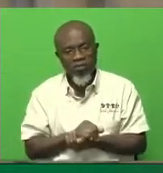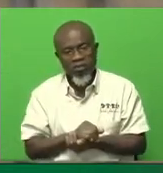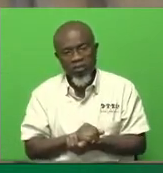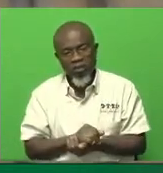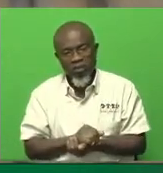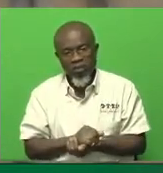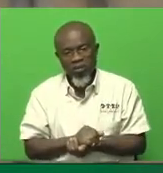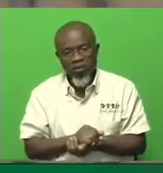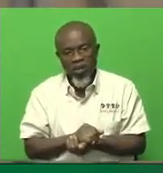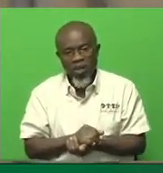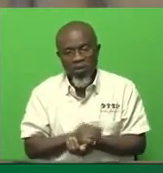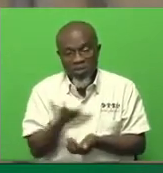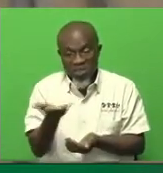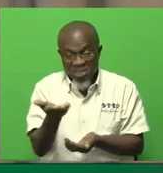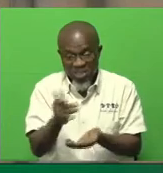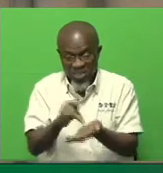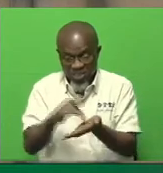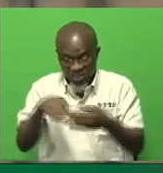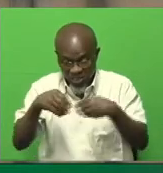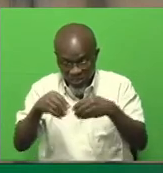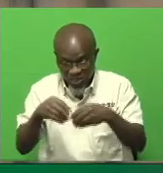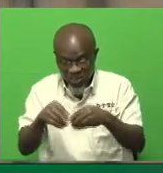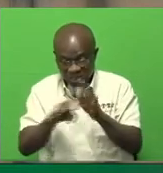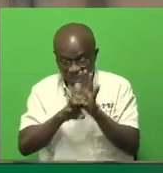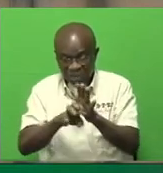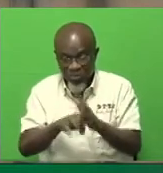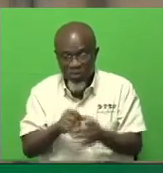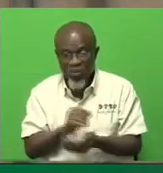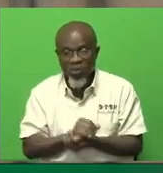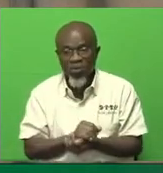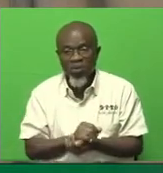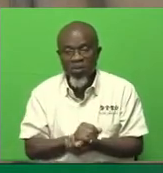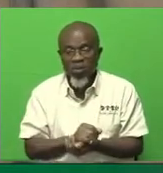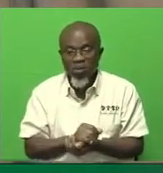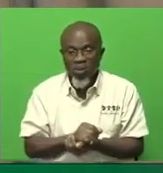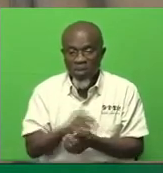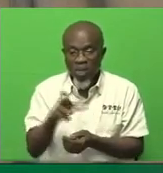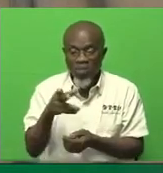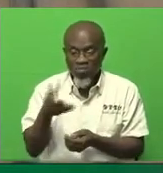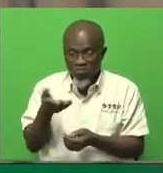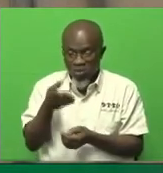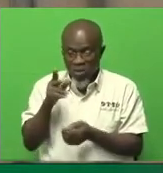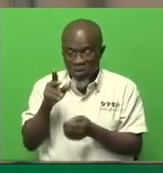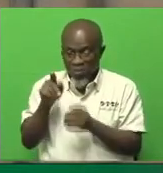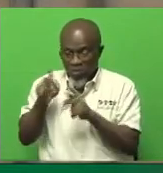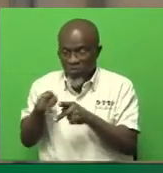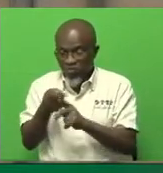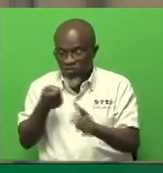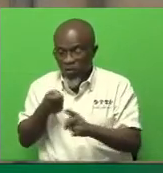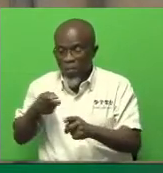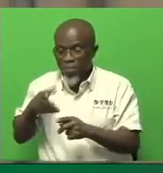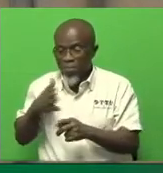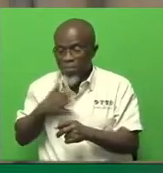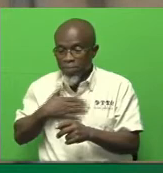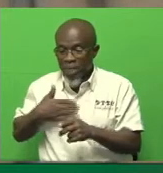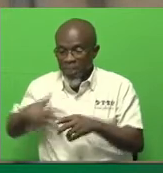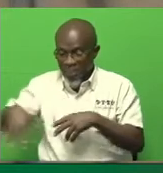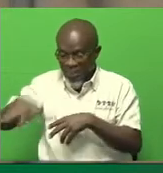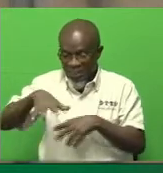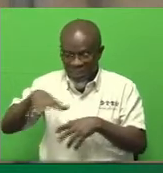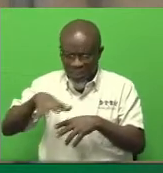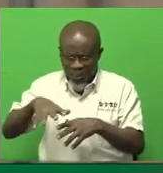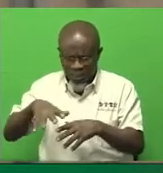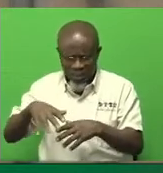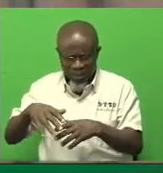the pharmacy no see that a one glucophage none I say fine your abuse me in front of the whole